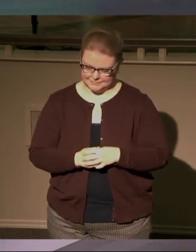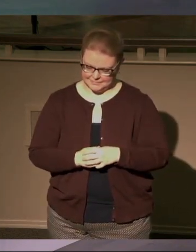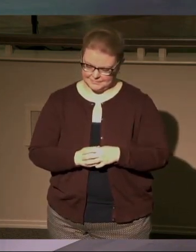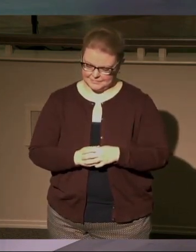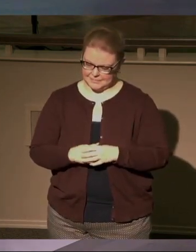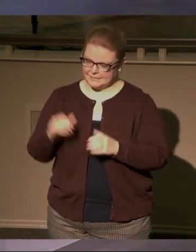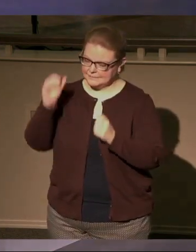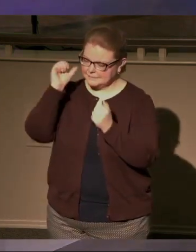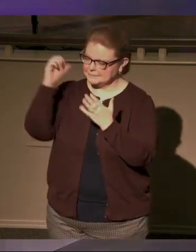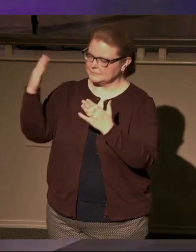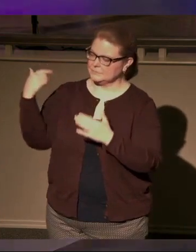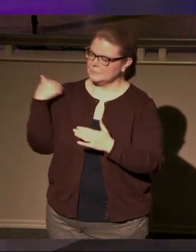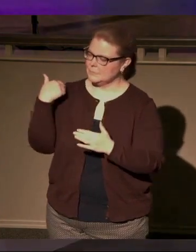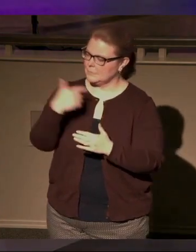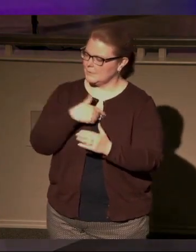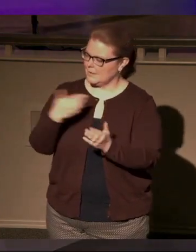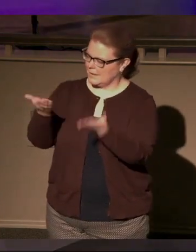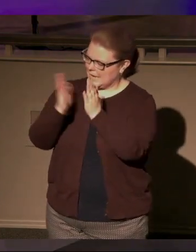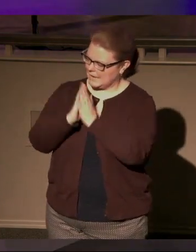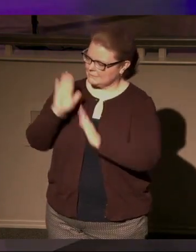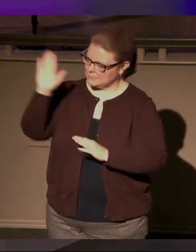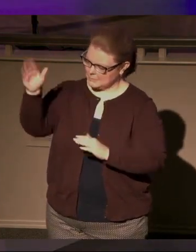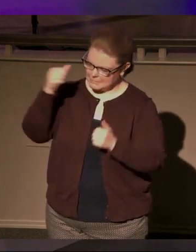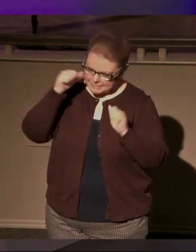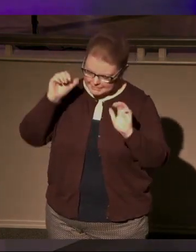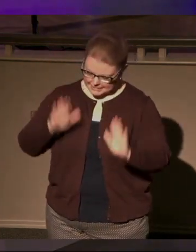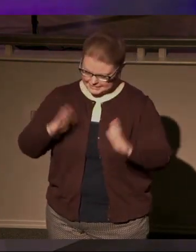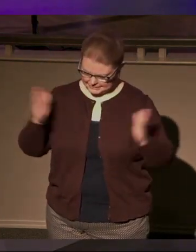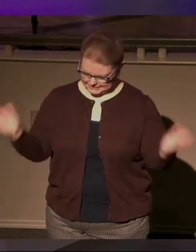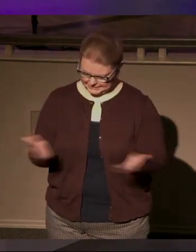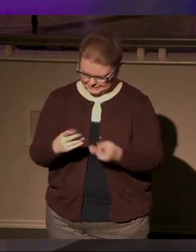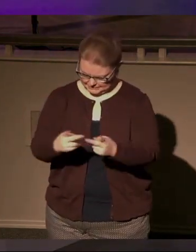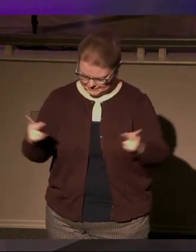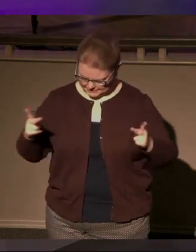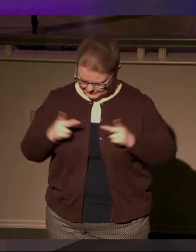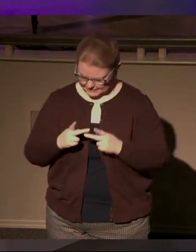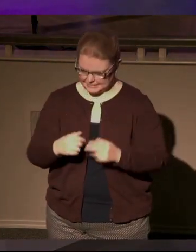Oh, Lord, we ask for your blessings in this house.